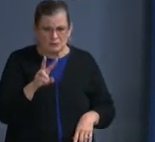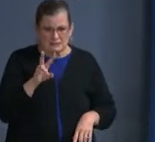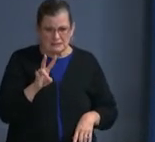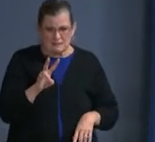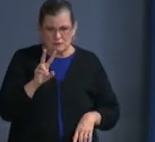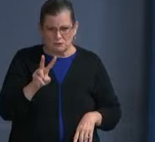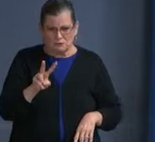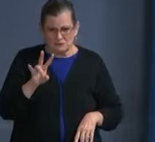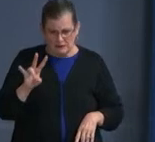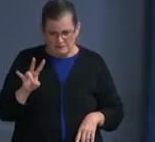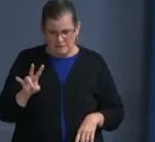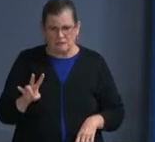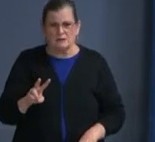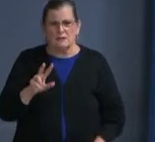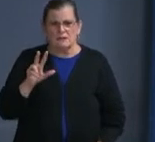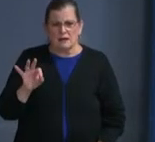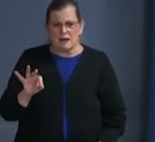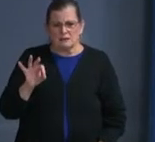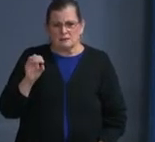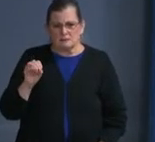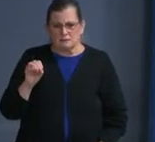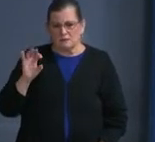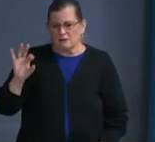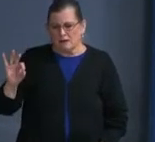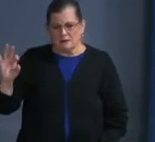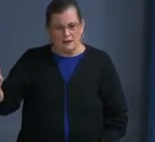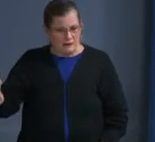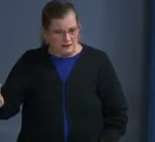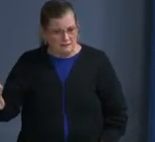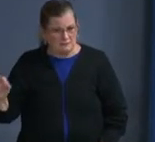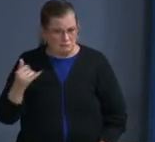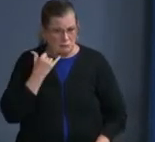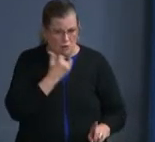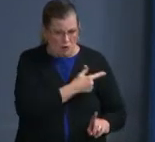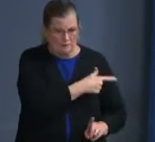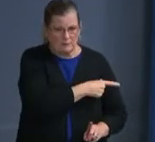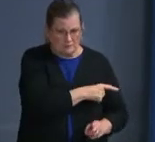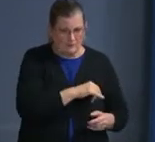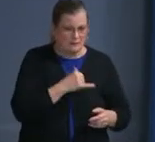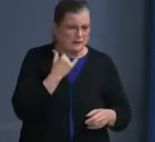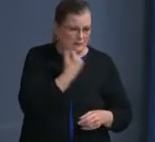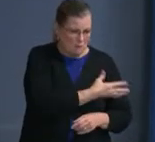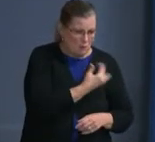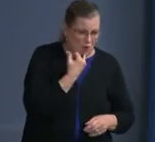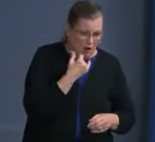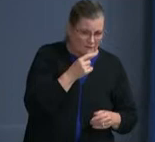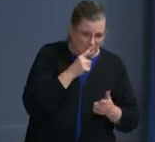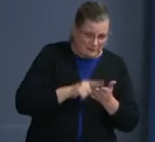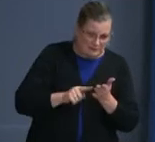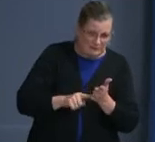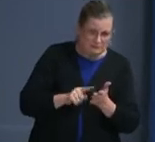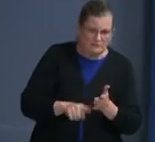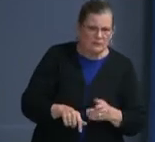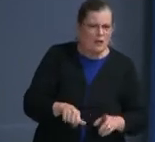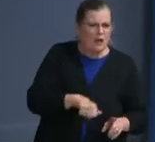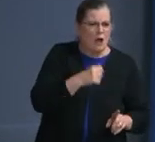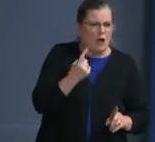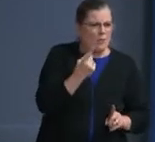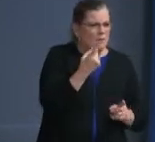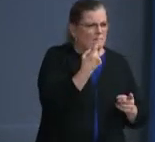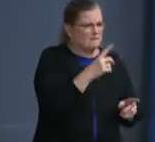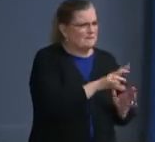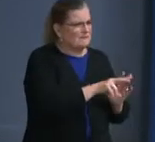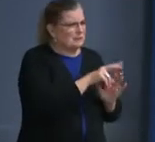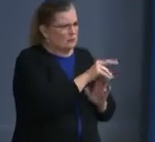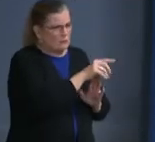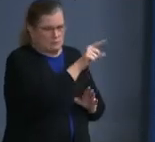202-727-9099. We can find a way for that information to get to our investigators. And then there's another one, the video's getting a lot of attention.